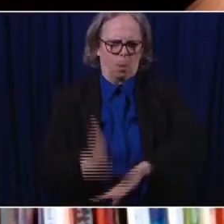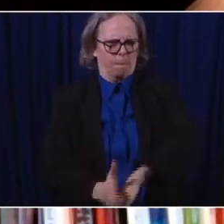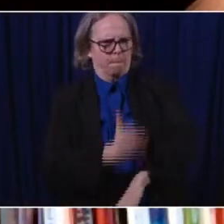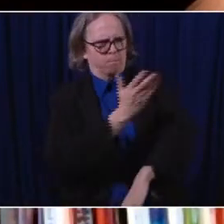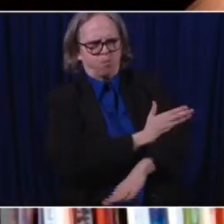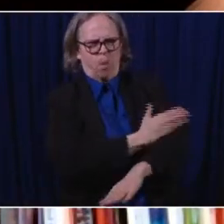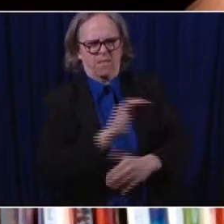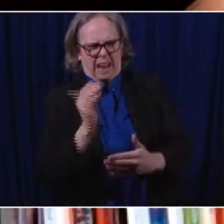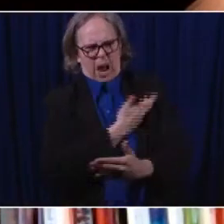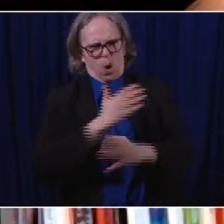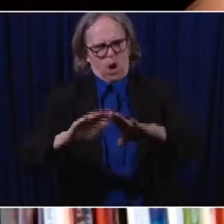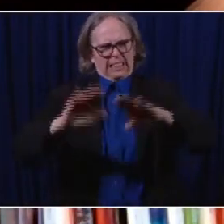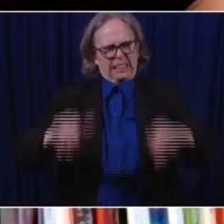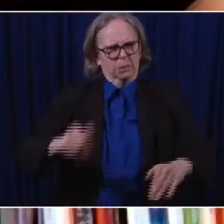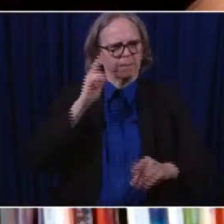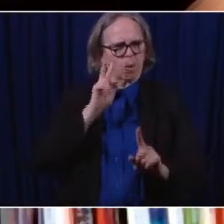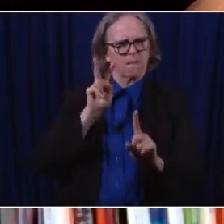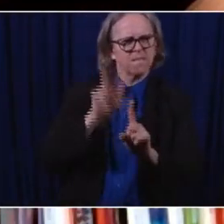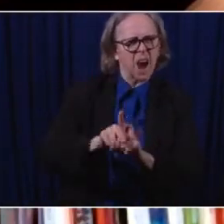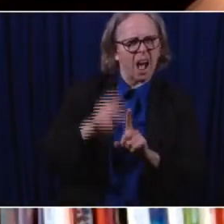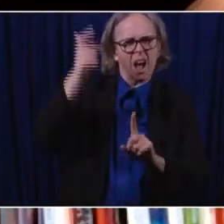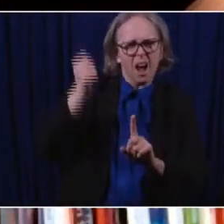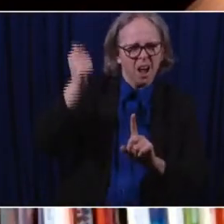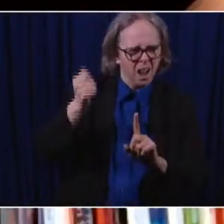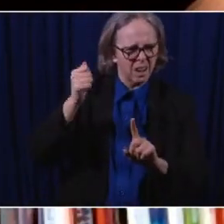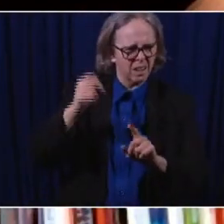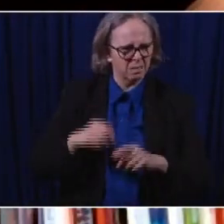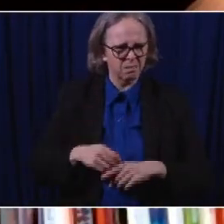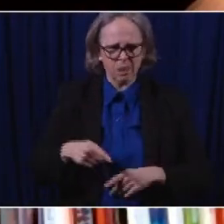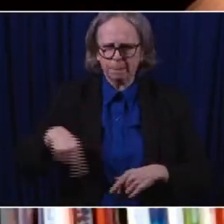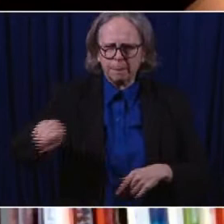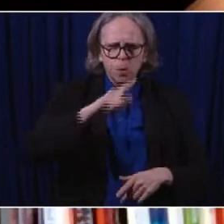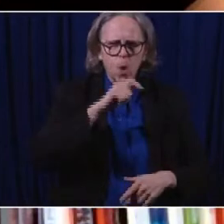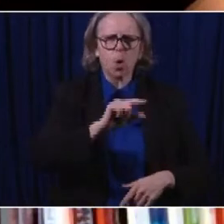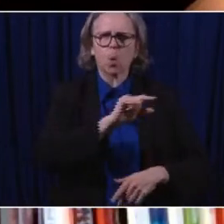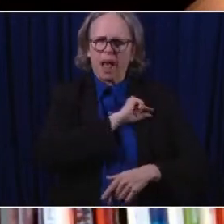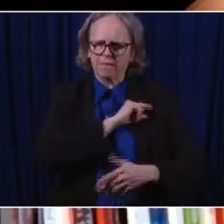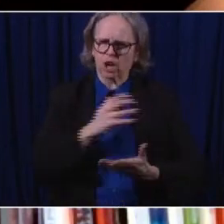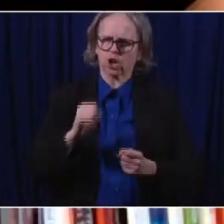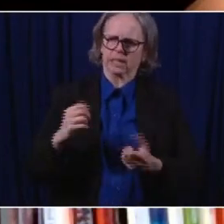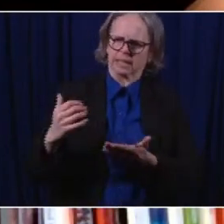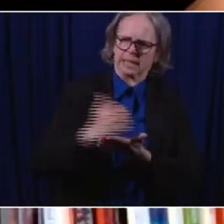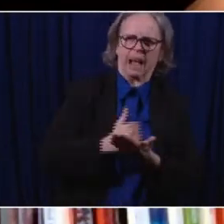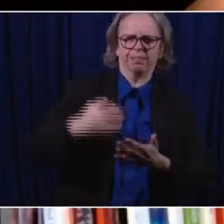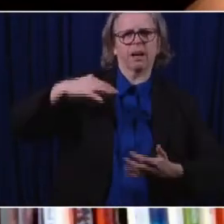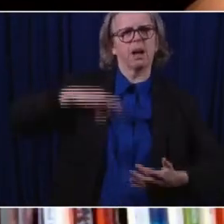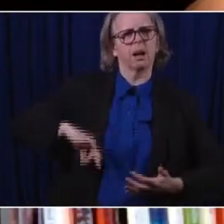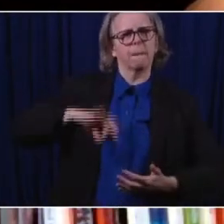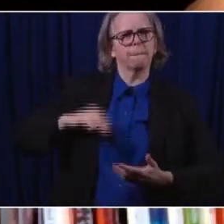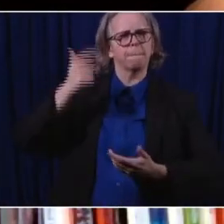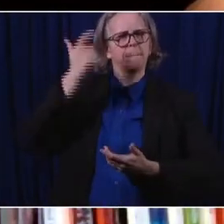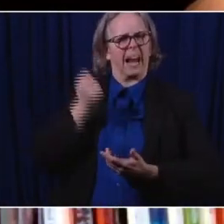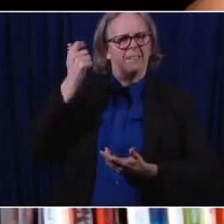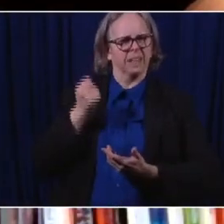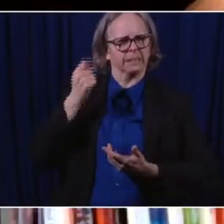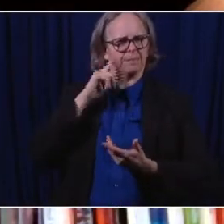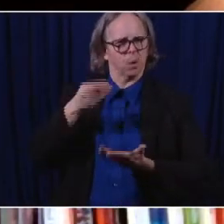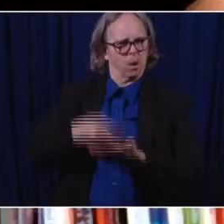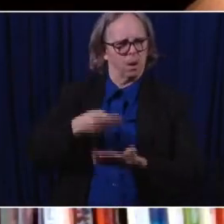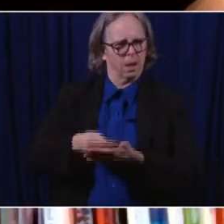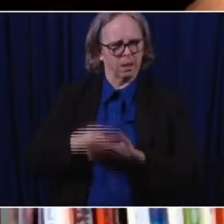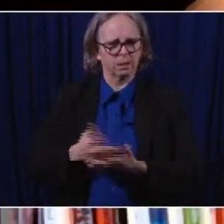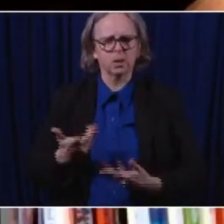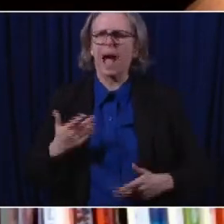they need. This new partnership will enable the Unemployment Office to improve in the most critical areas we are facing right